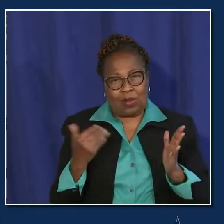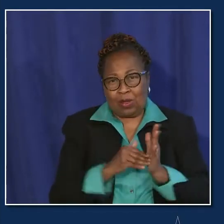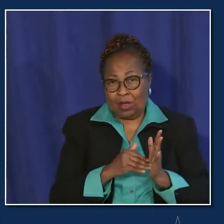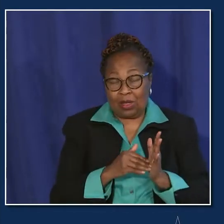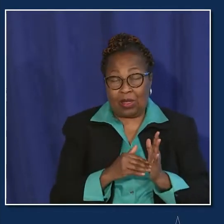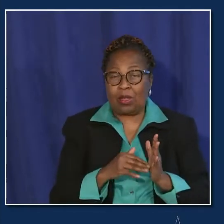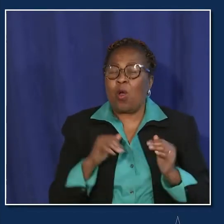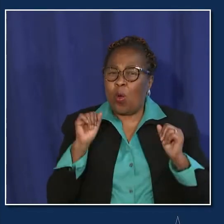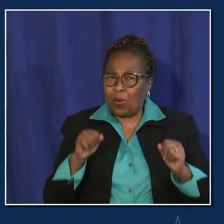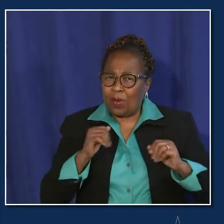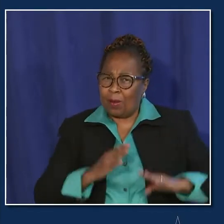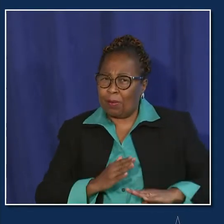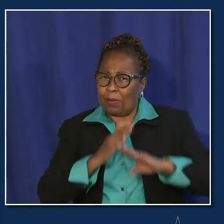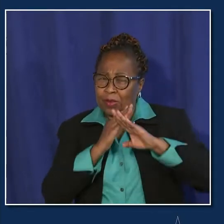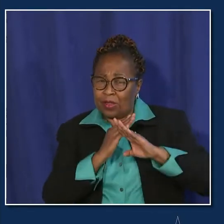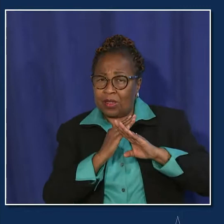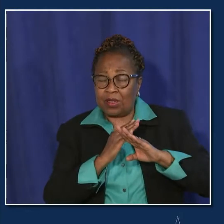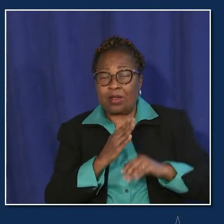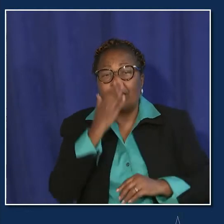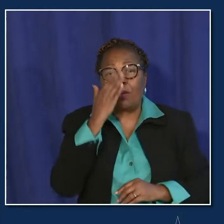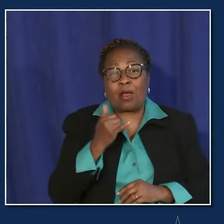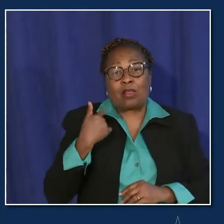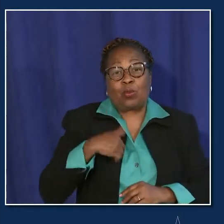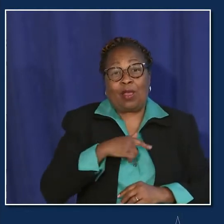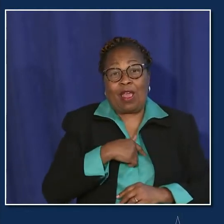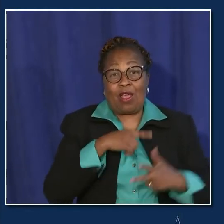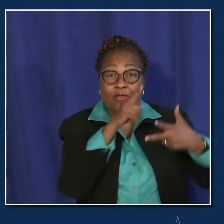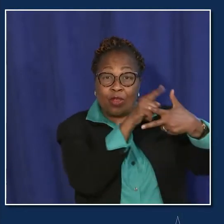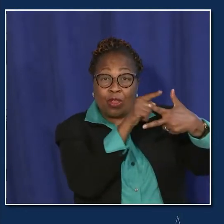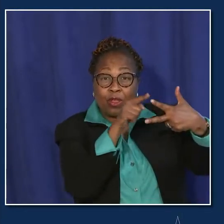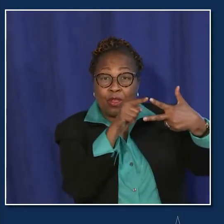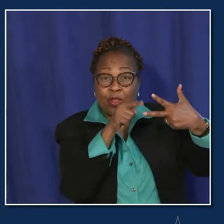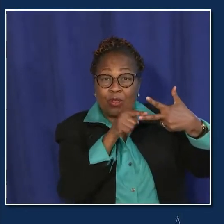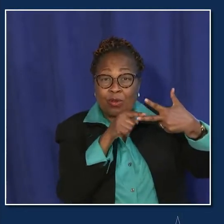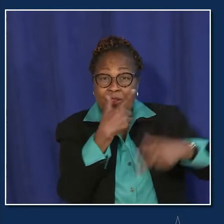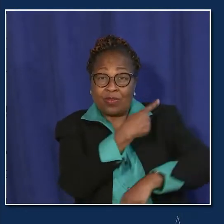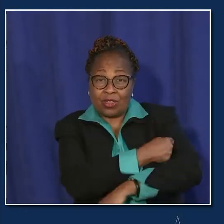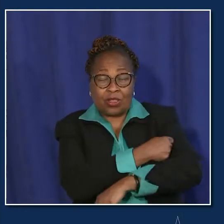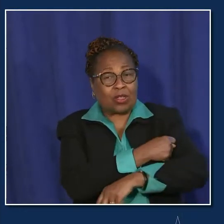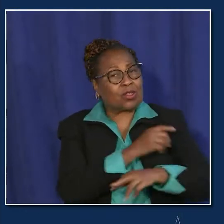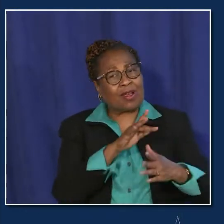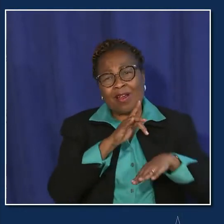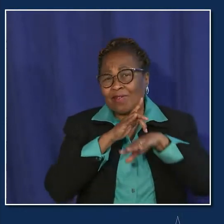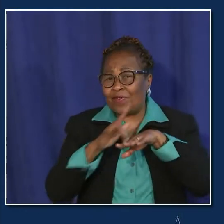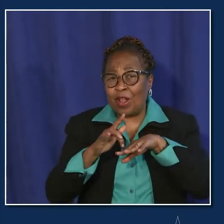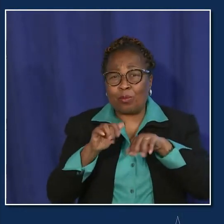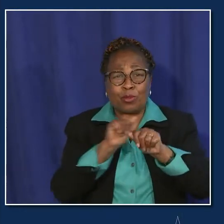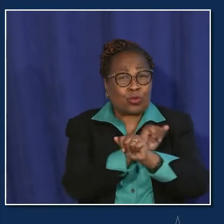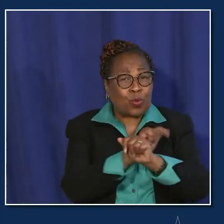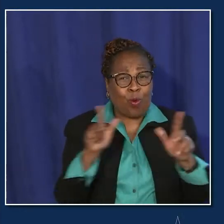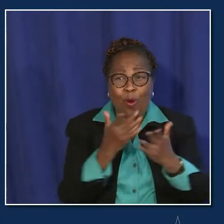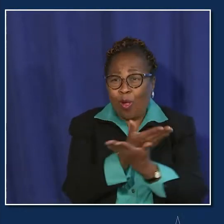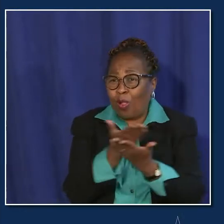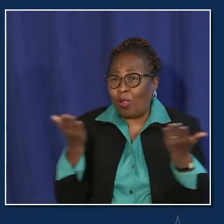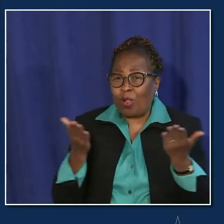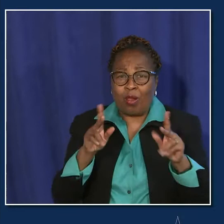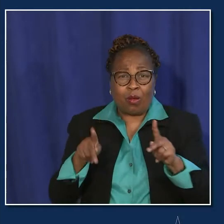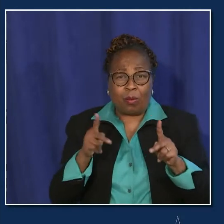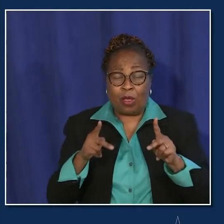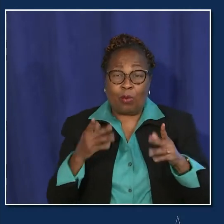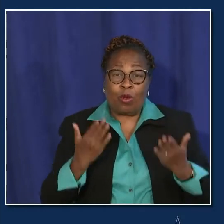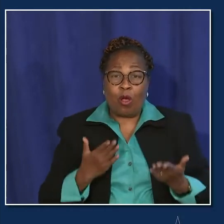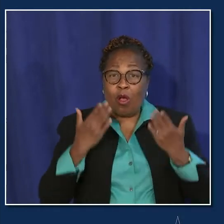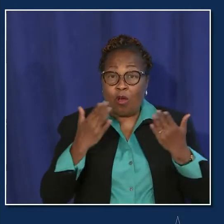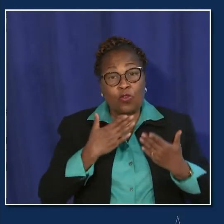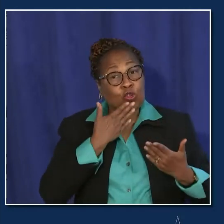entirely preventable. And that's because we have 3 different vaccines readily available to all of our residents, which offer